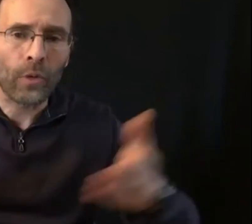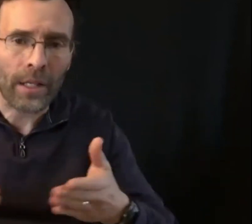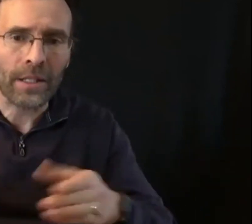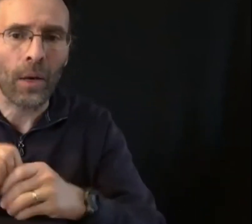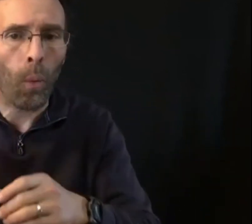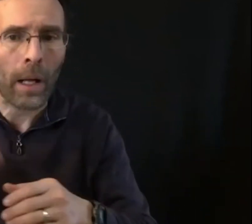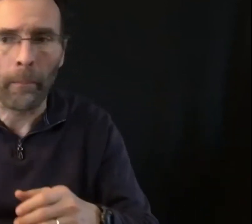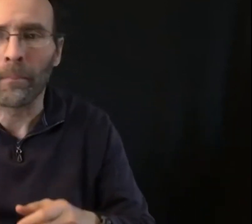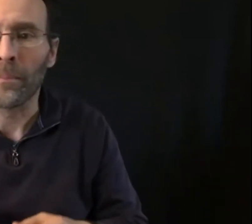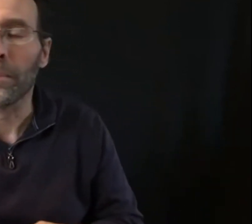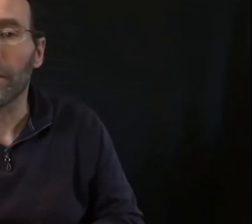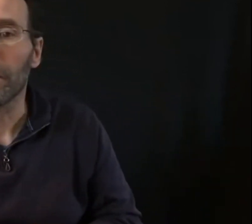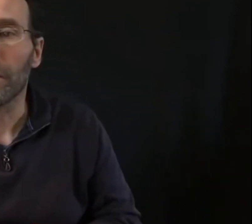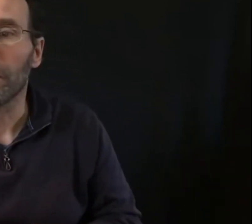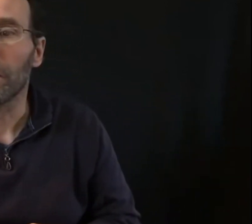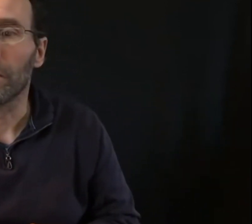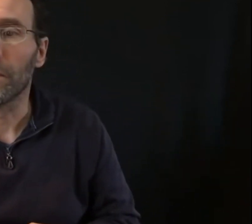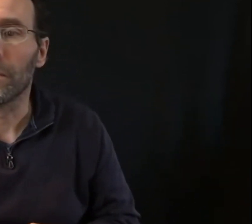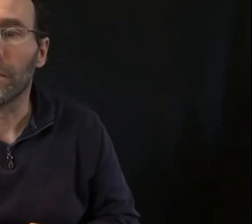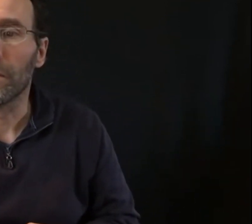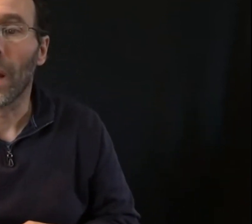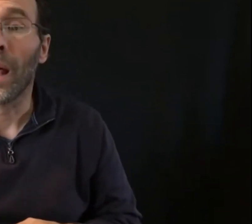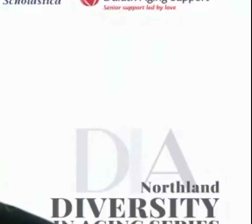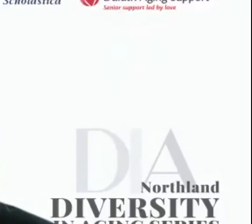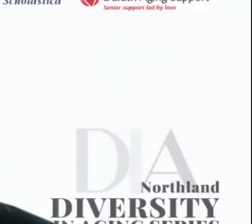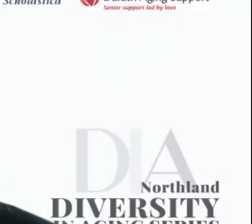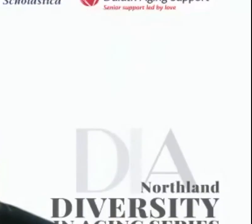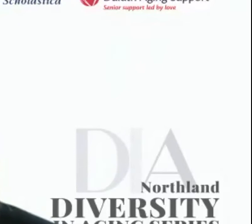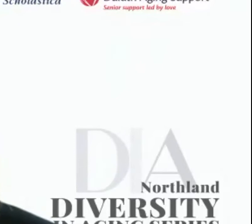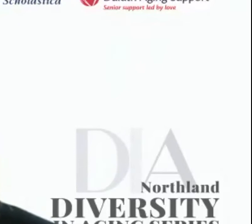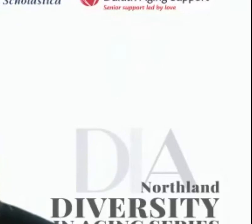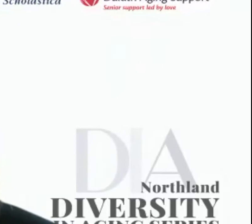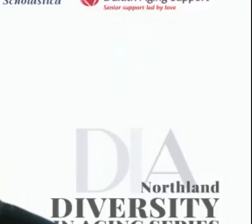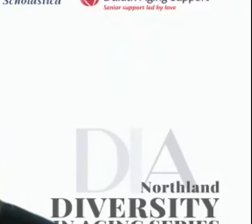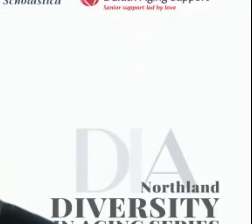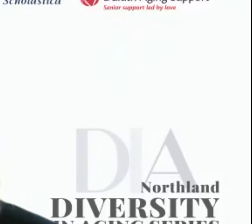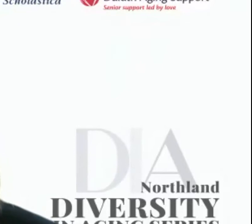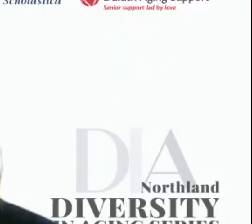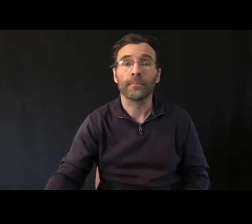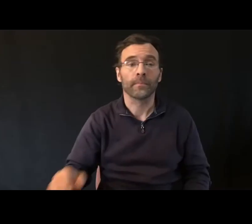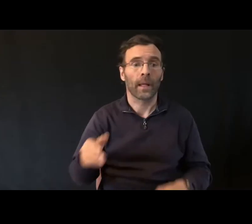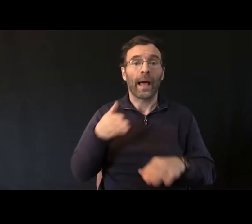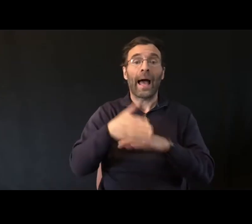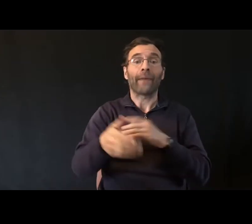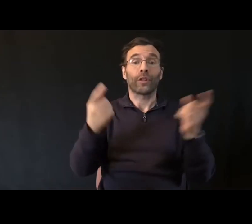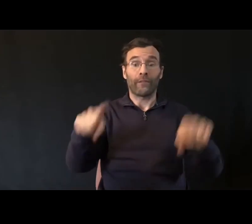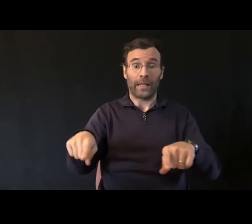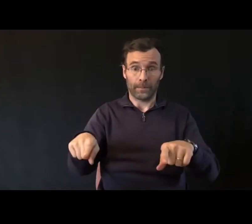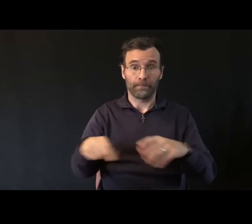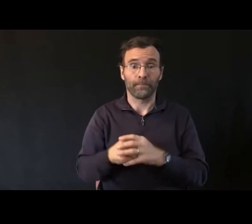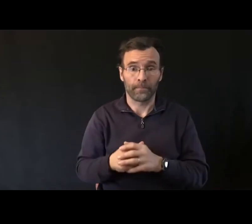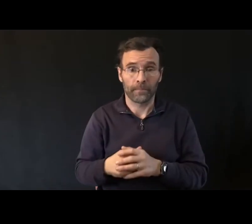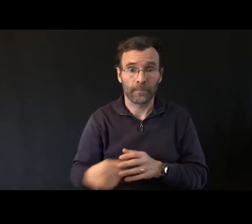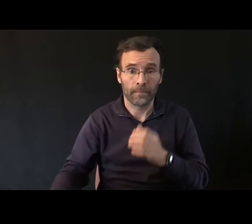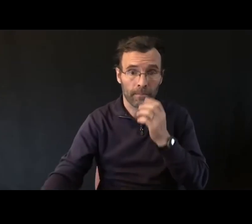welcome, but these videos will be available after the event. And now